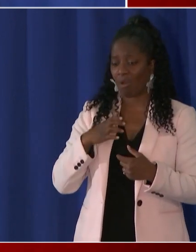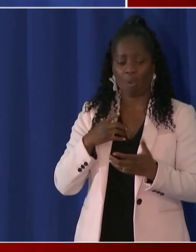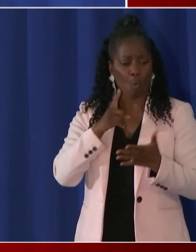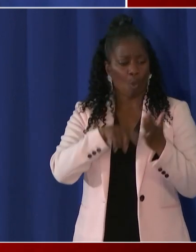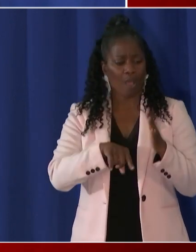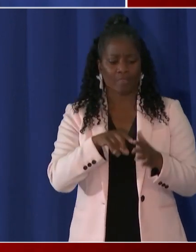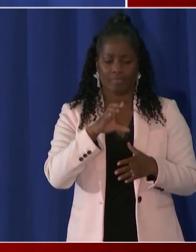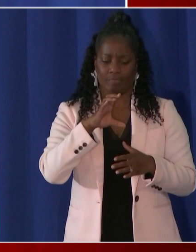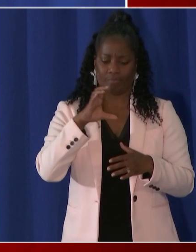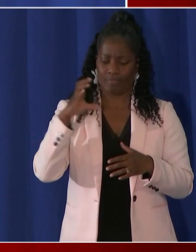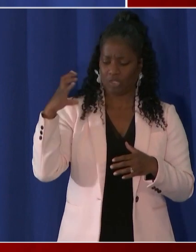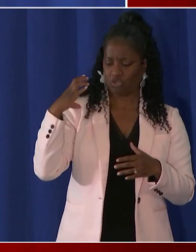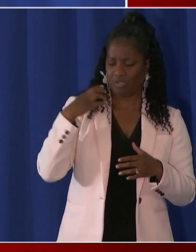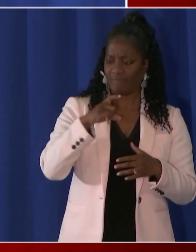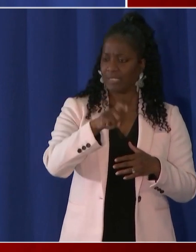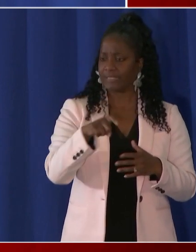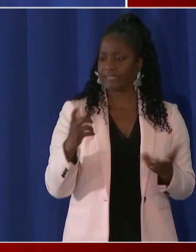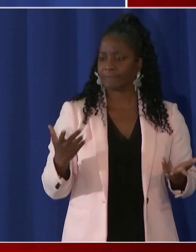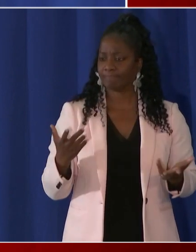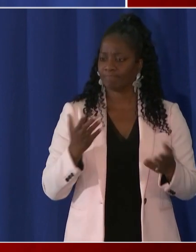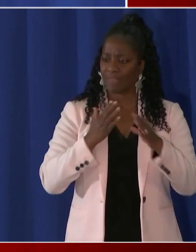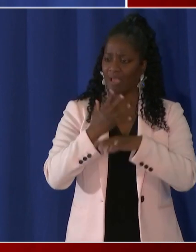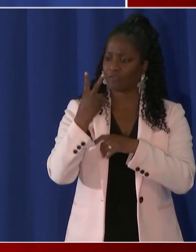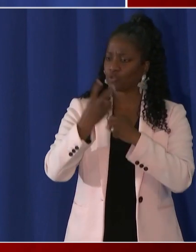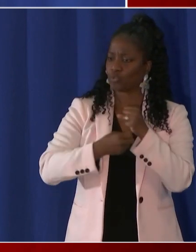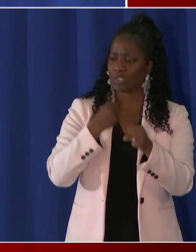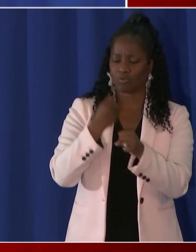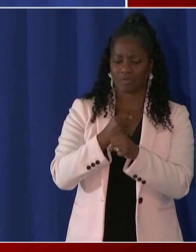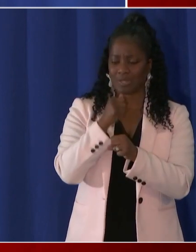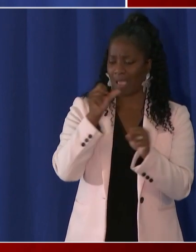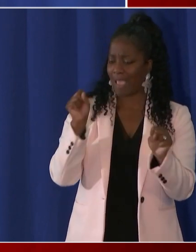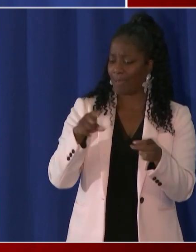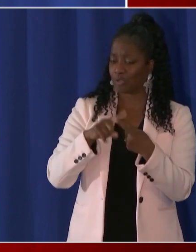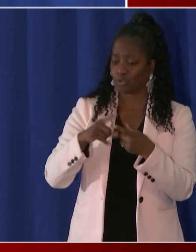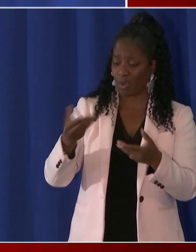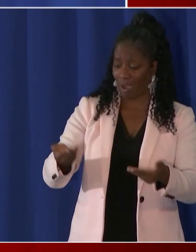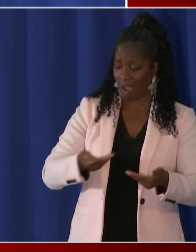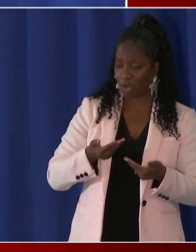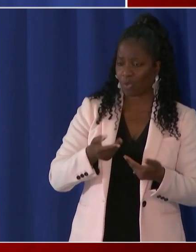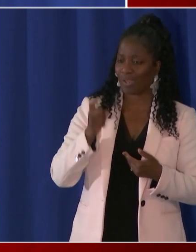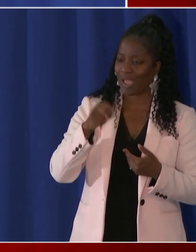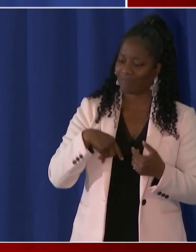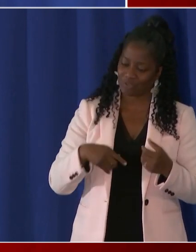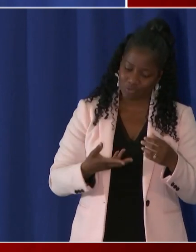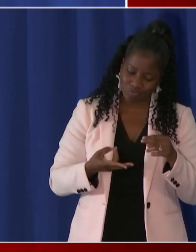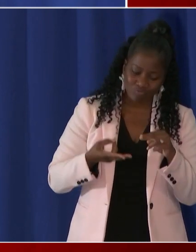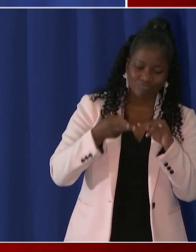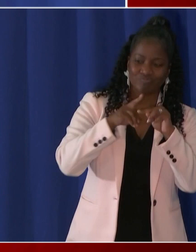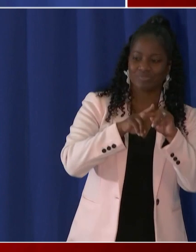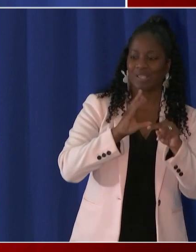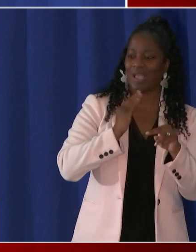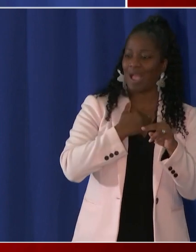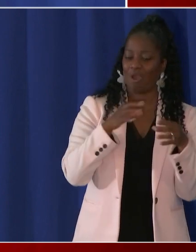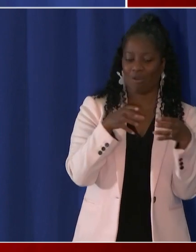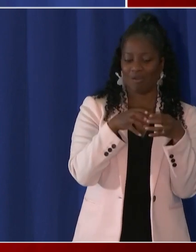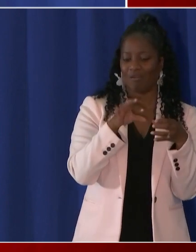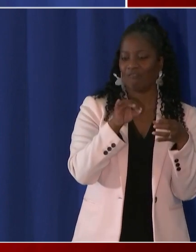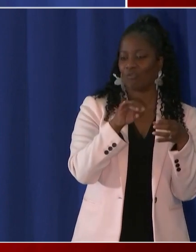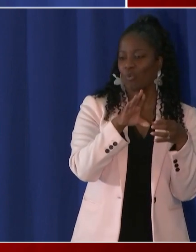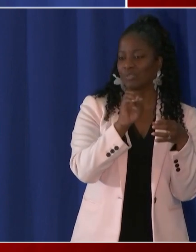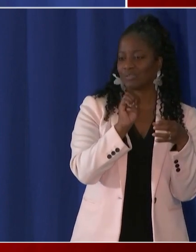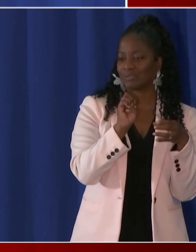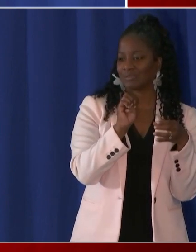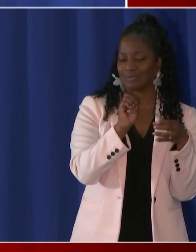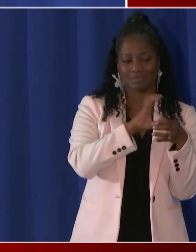needs. And after 2 years of not being able to hire, we have to replenish our force.